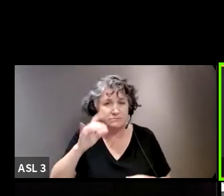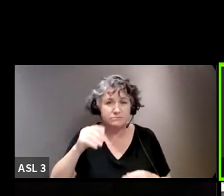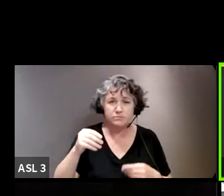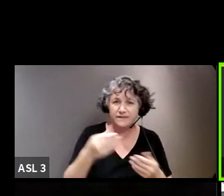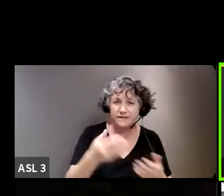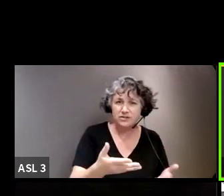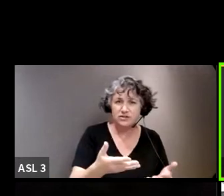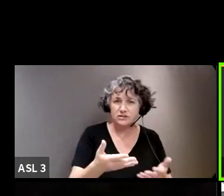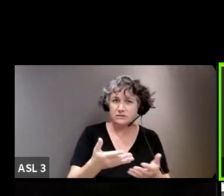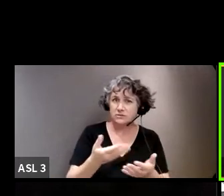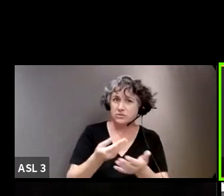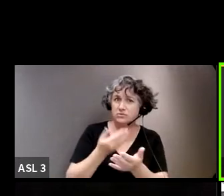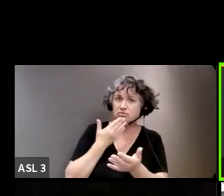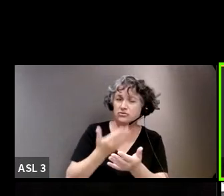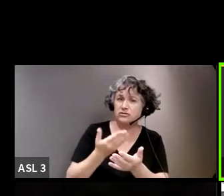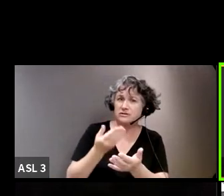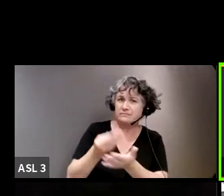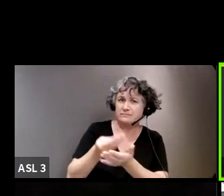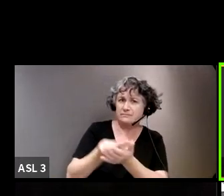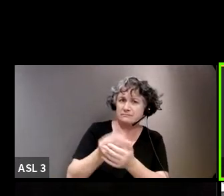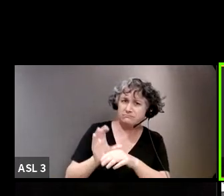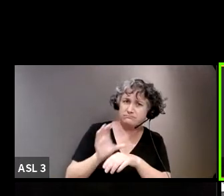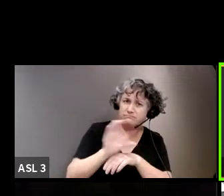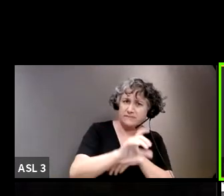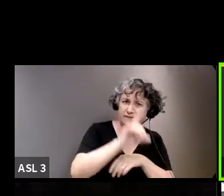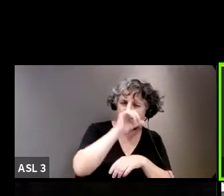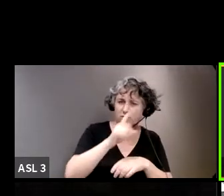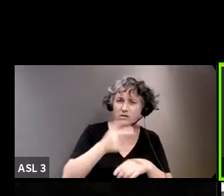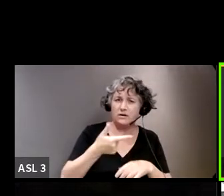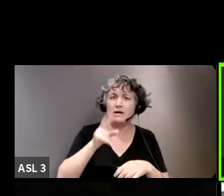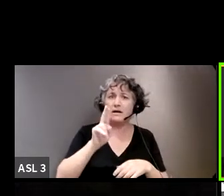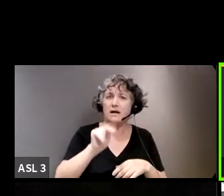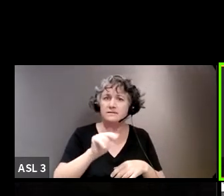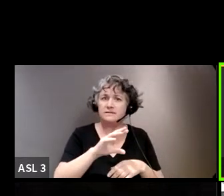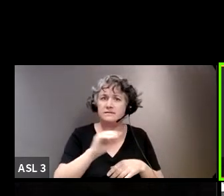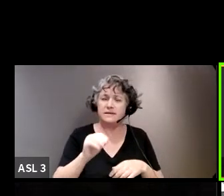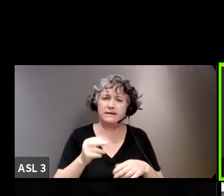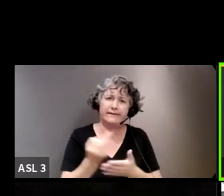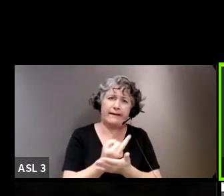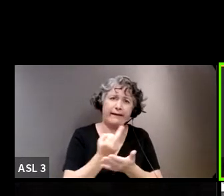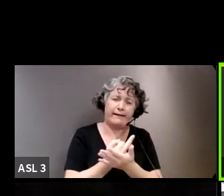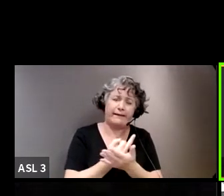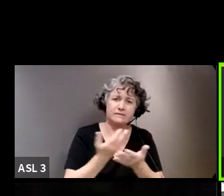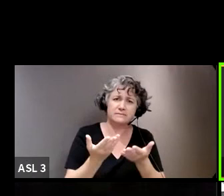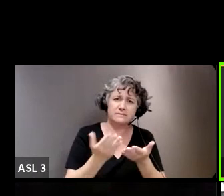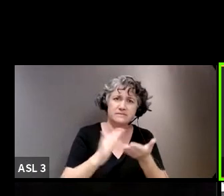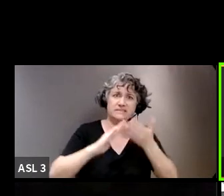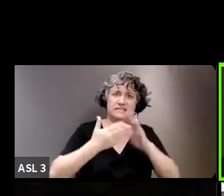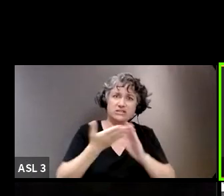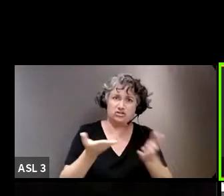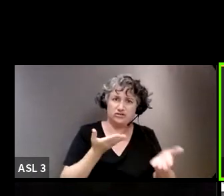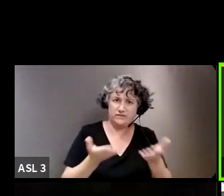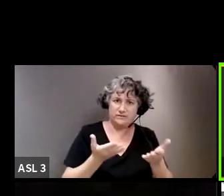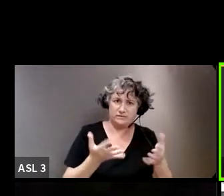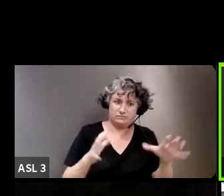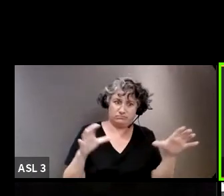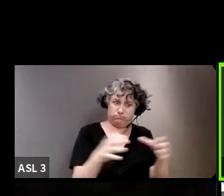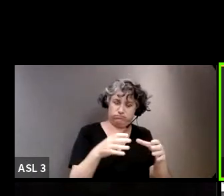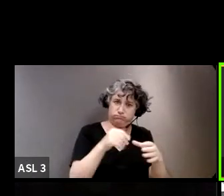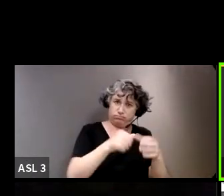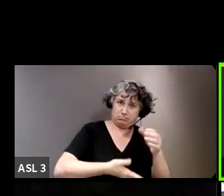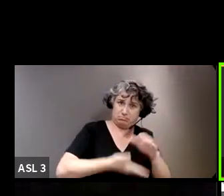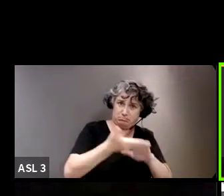kept for guns and gang unit to keep our city safe i would also like to remind